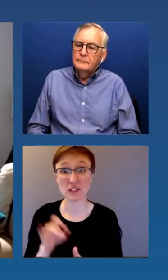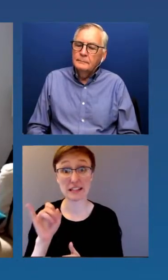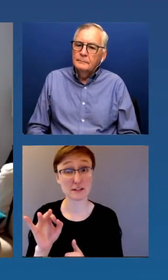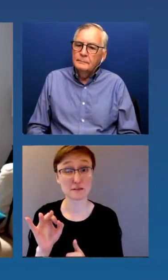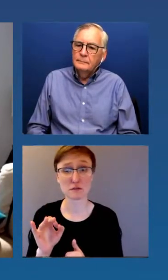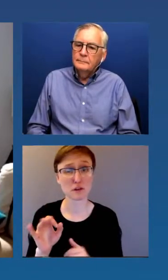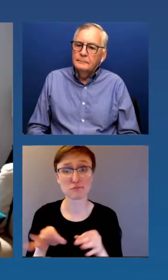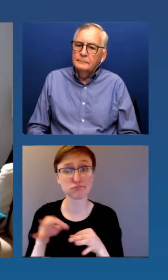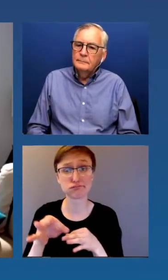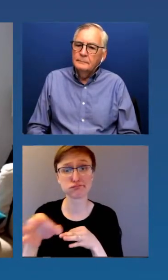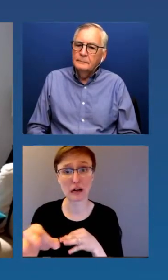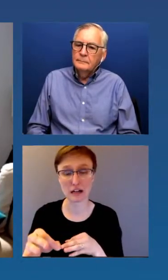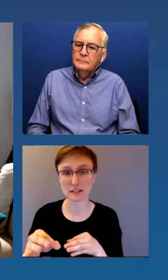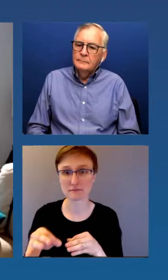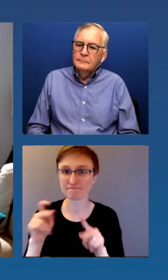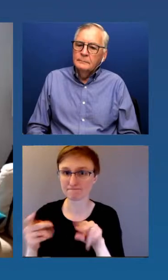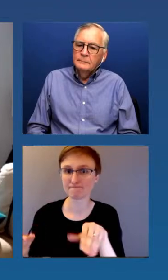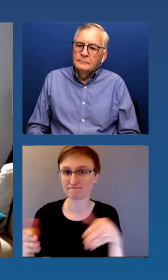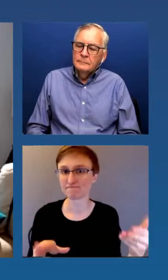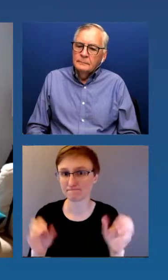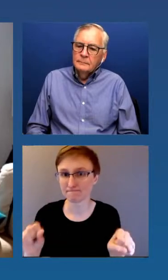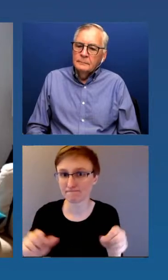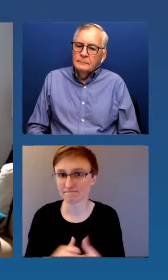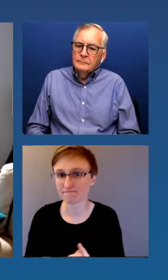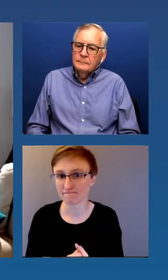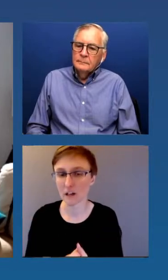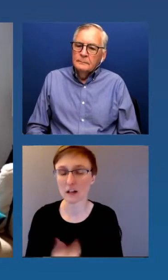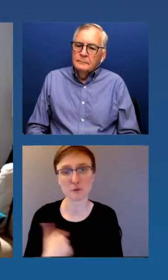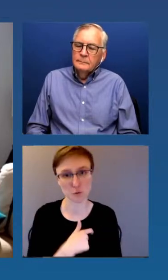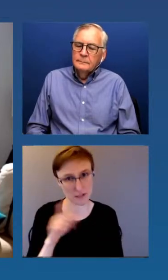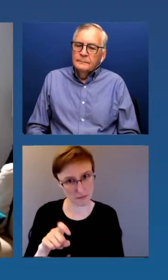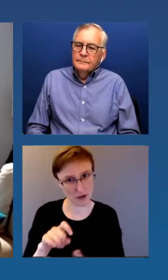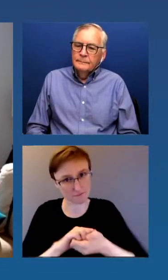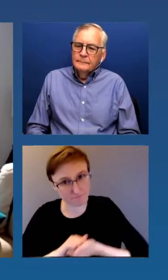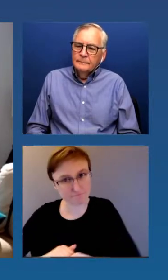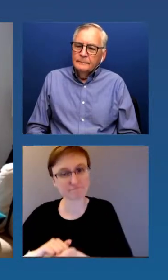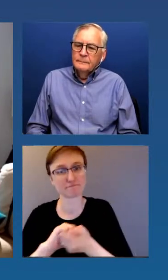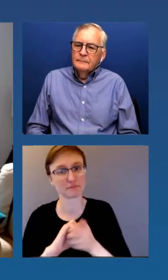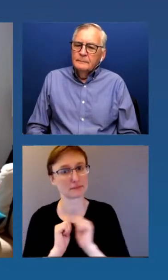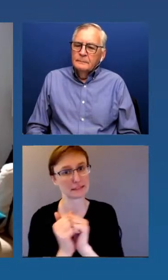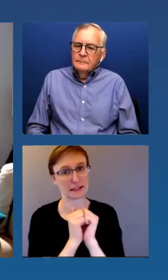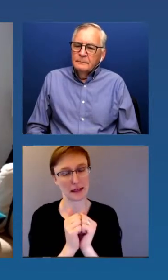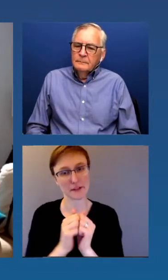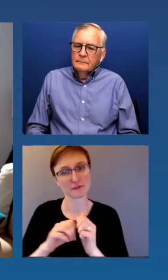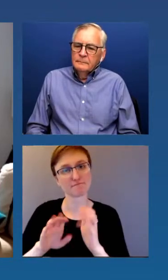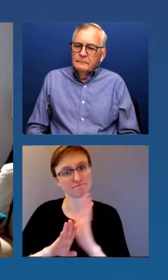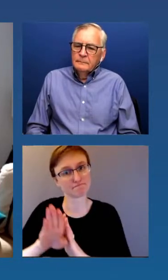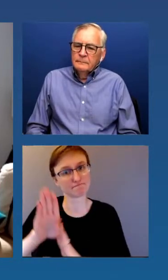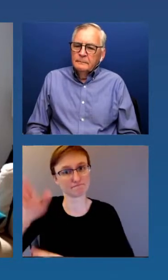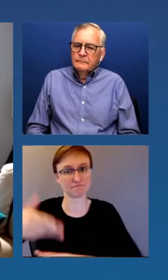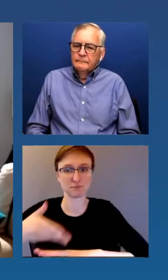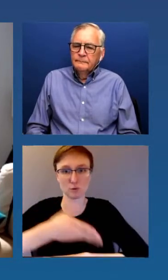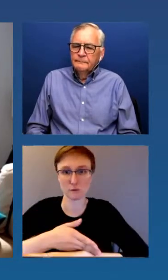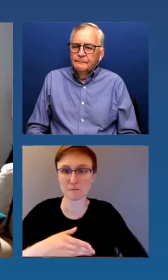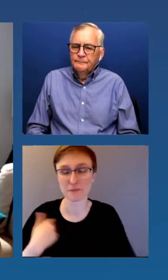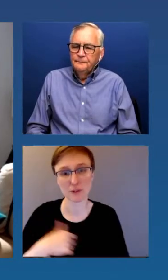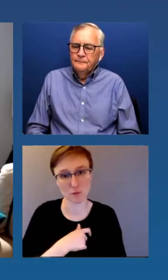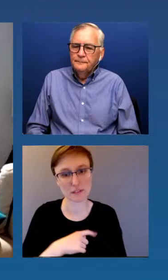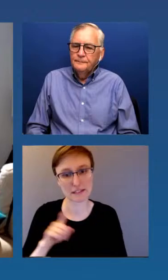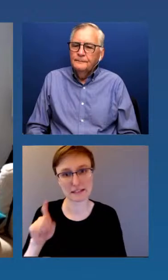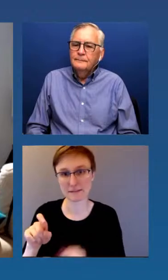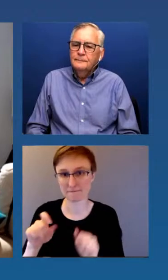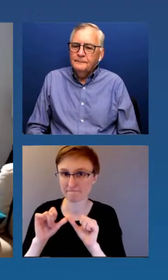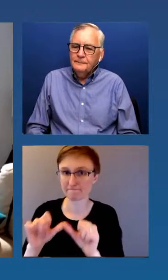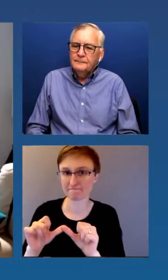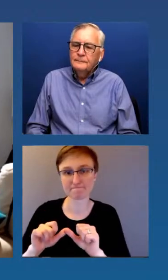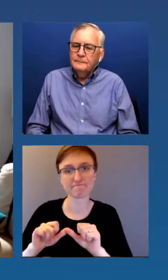team, as collaborating partners, to do better. And I think we're going to need the formal evaluation to